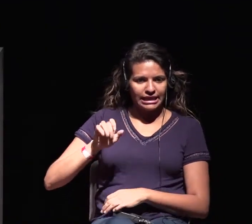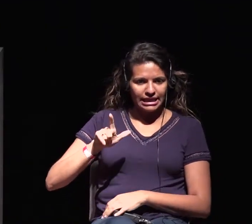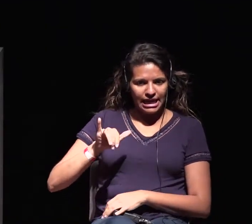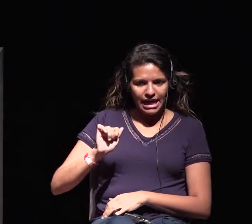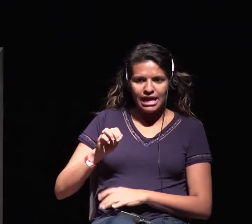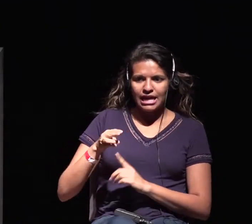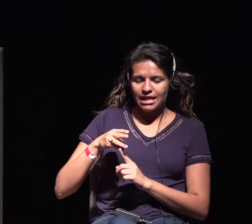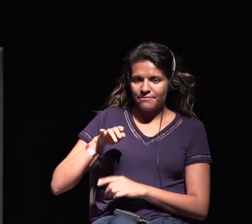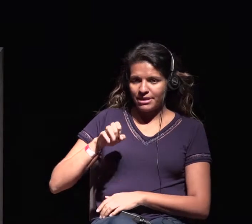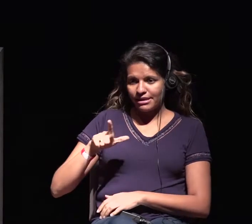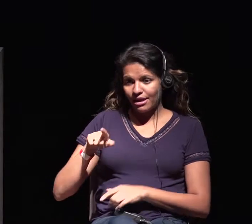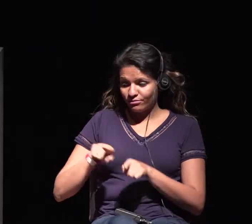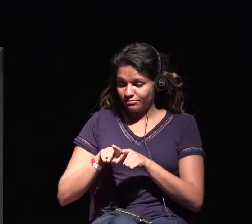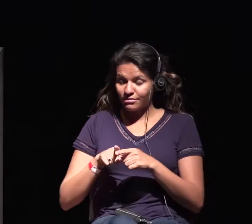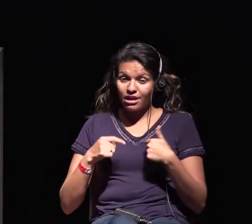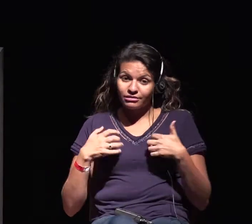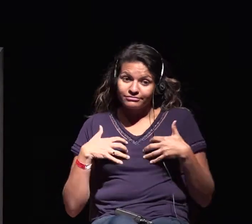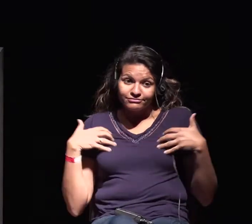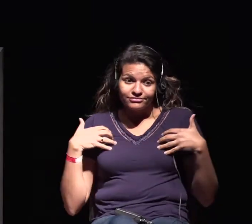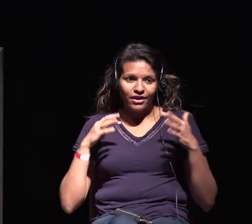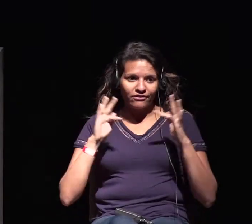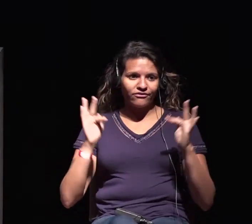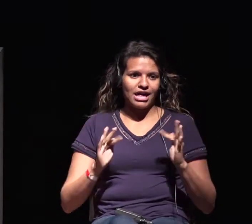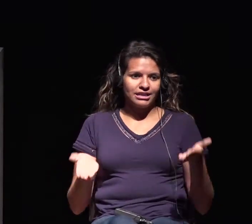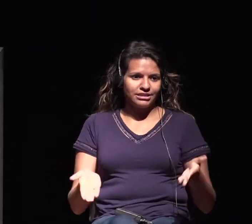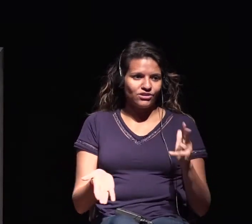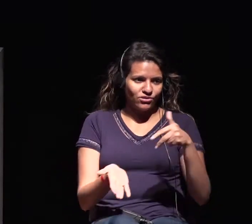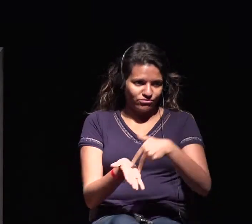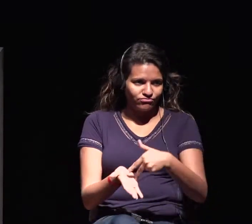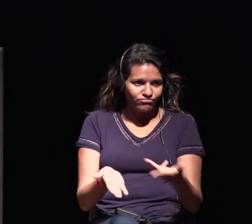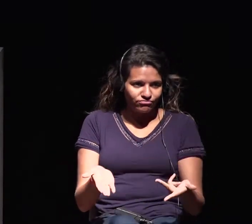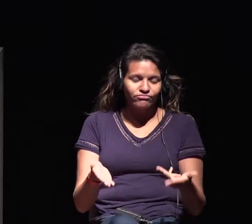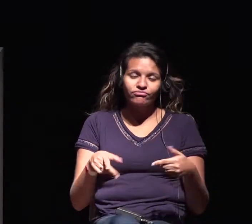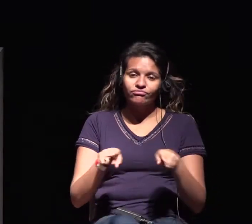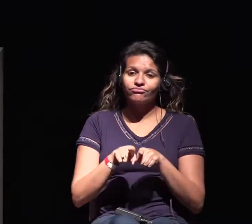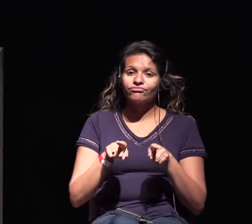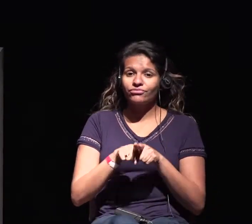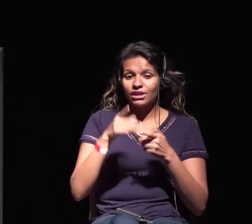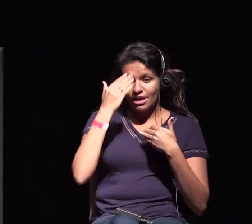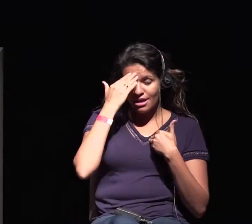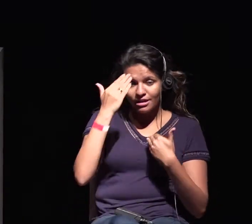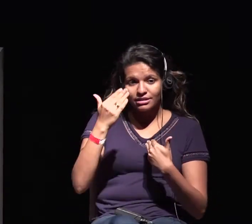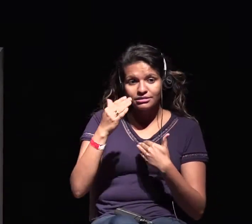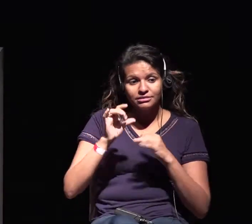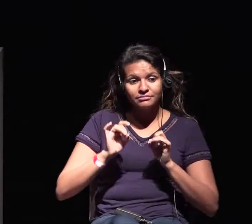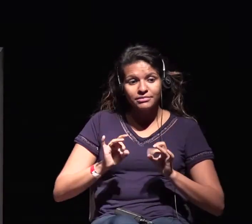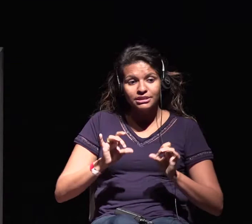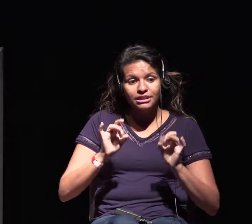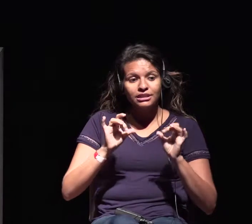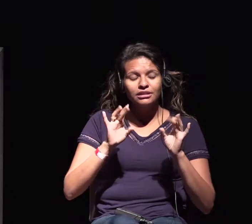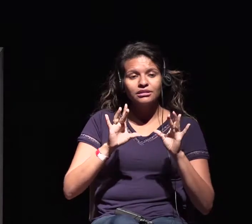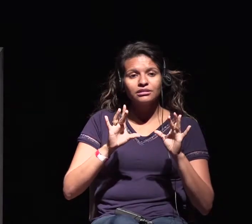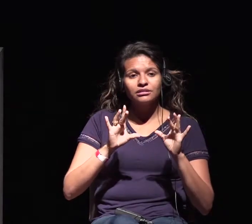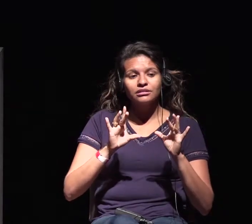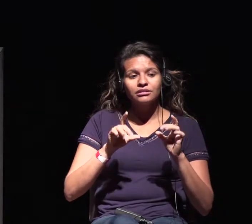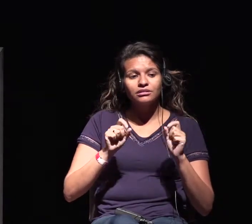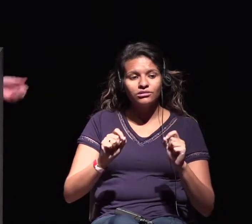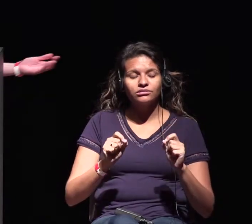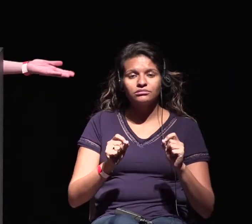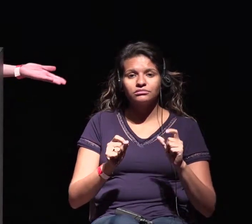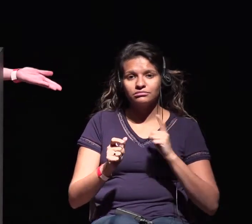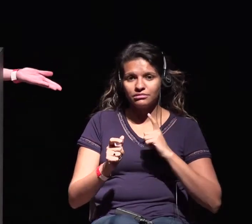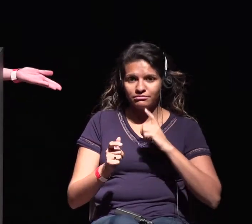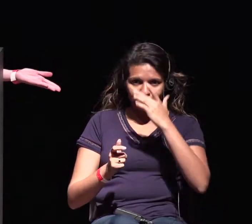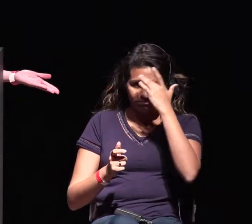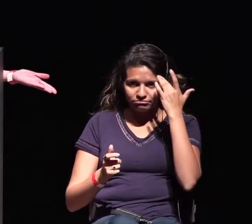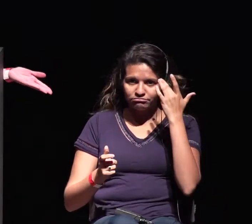and honored to be here. I also want to pay special gratitude to the translators, both those in the booth there, as